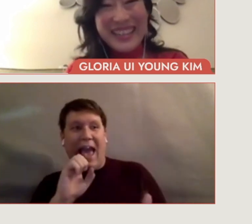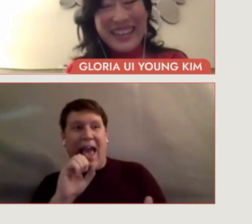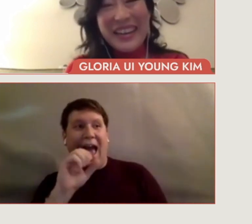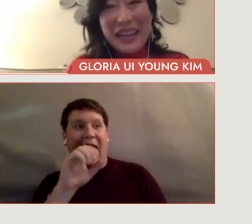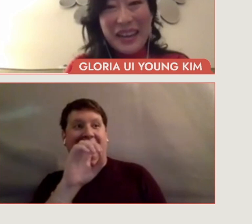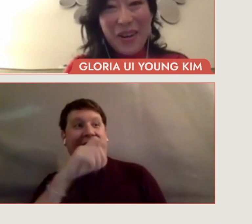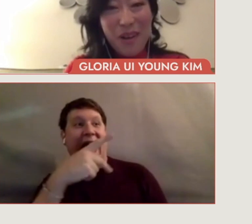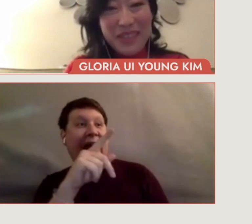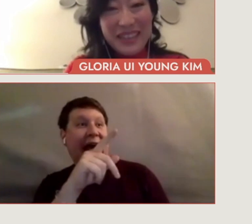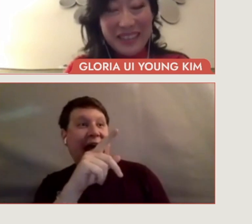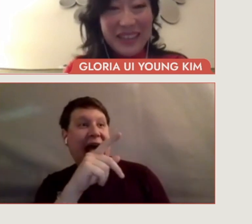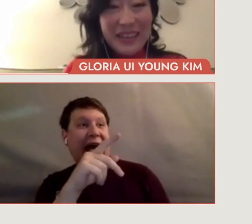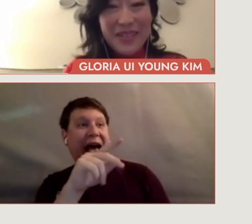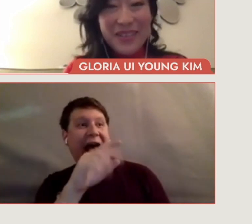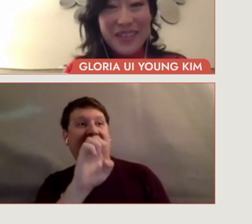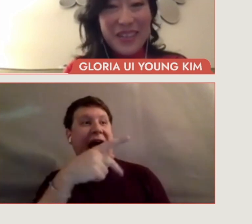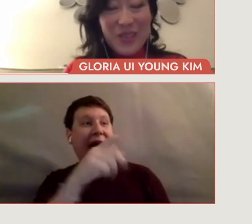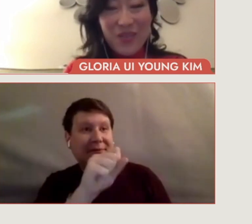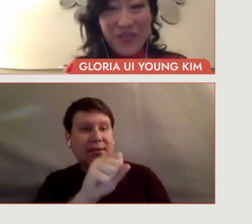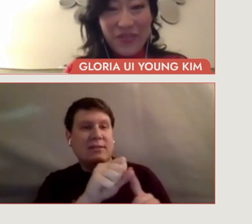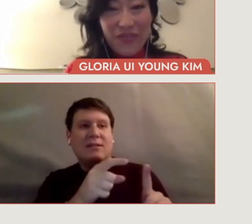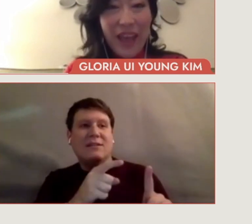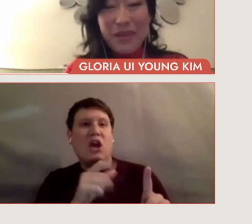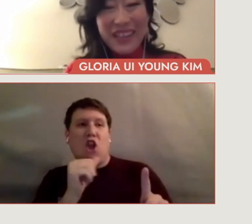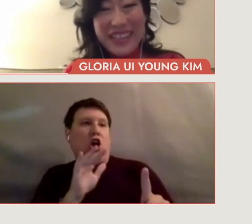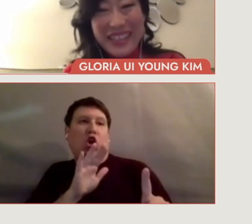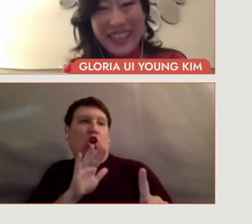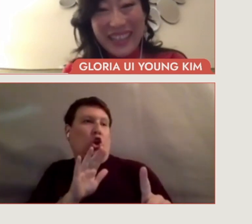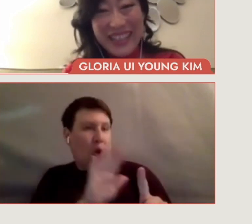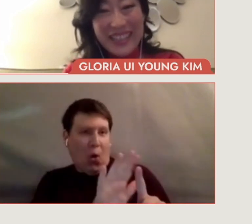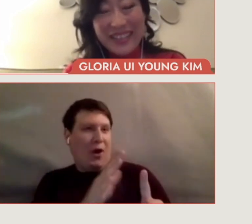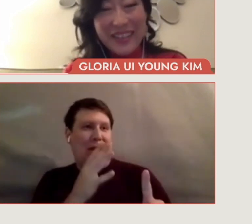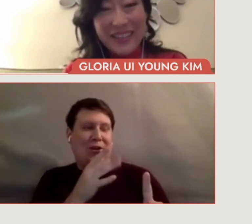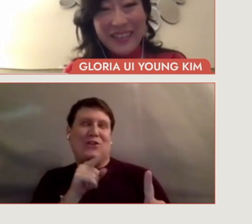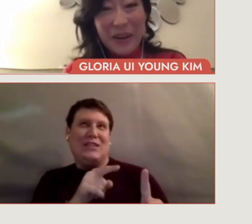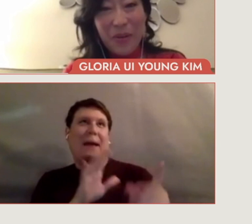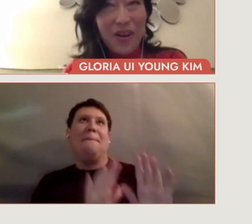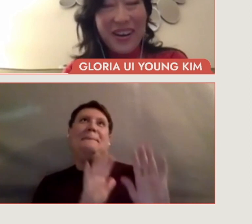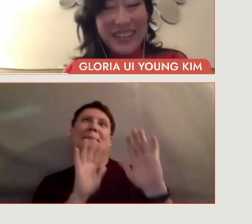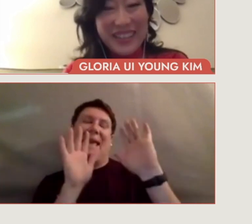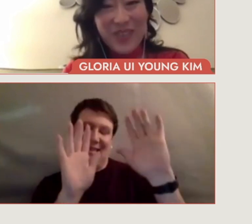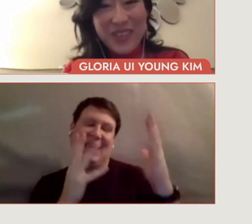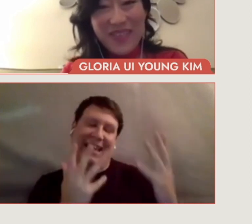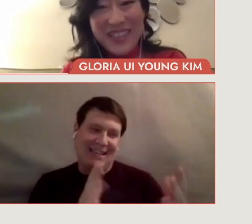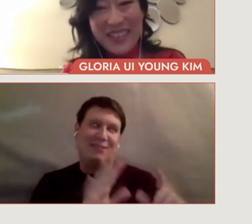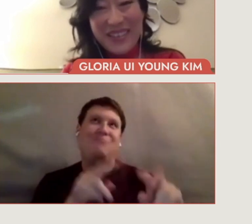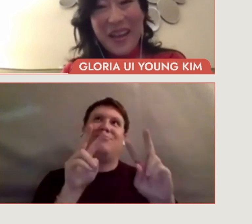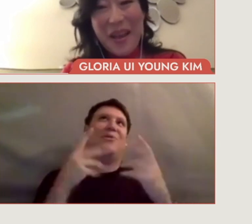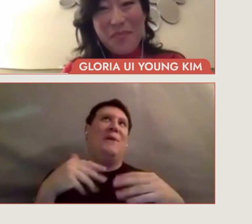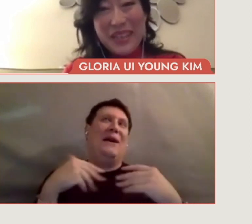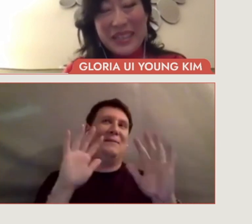Nina, her mom is Nina Lee Aquino, and she's fabulous. Like, she's a, you know, goddess as far as I'm